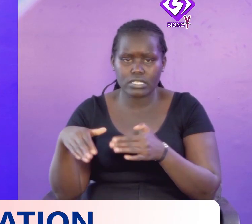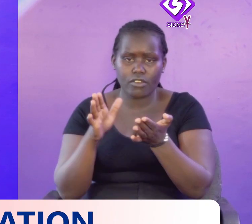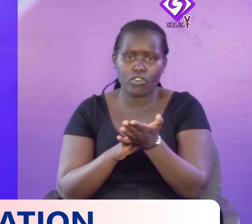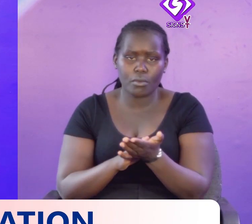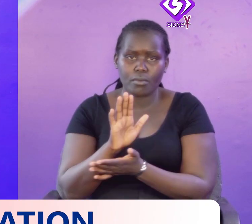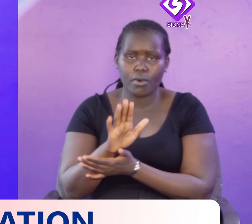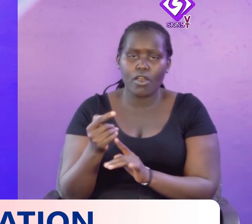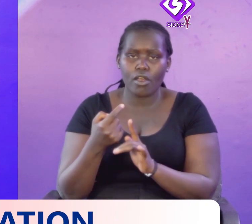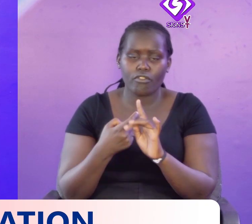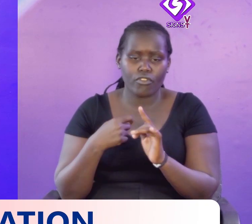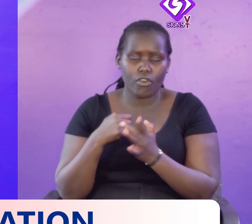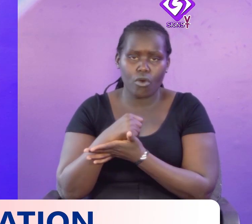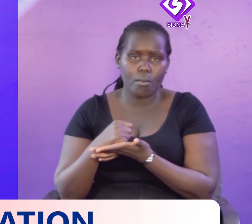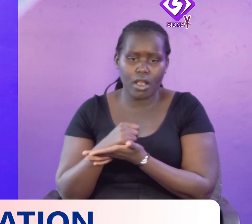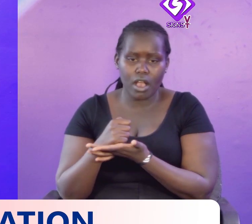Ebu nikumbushe jina yako.